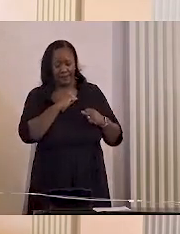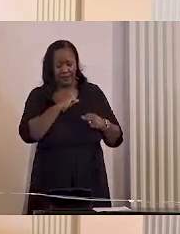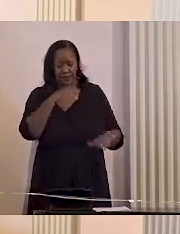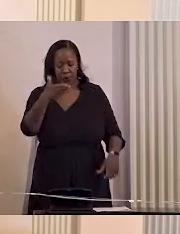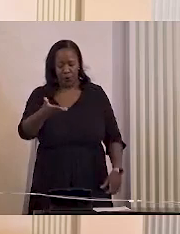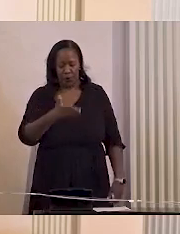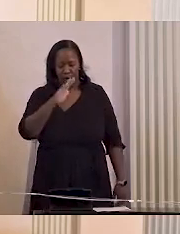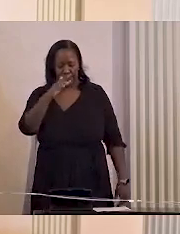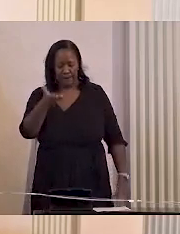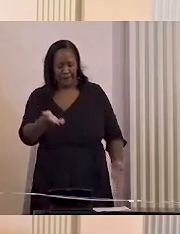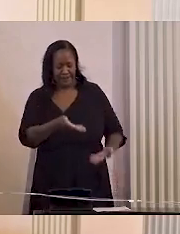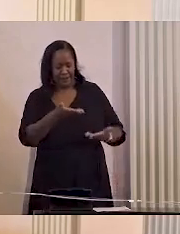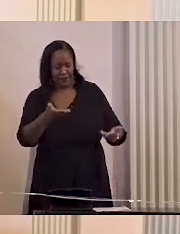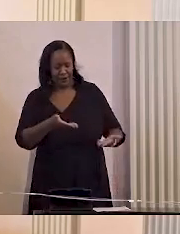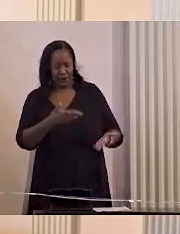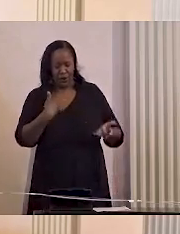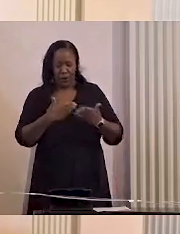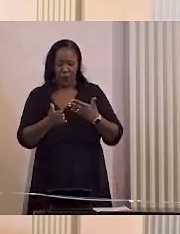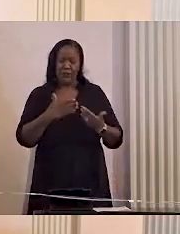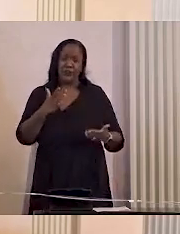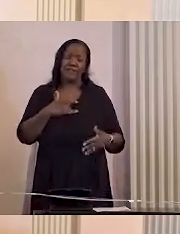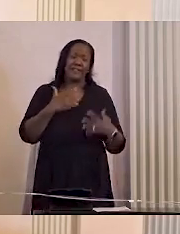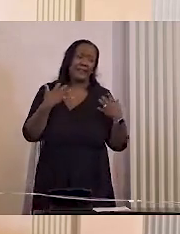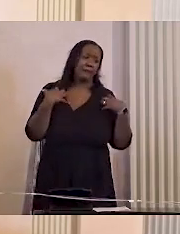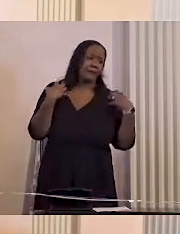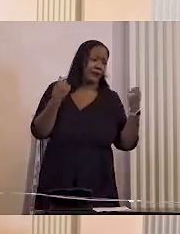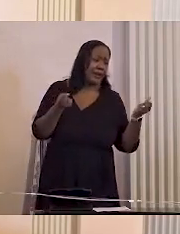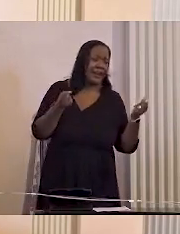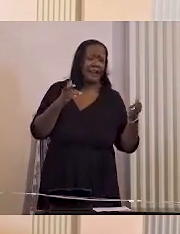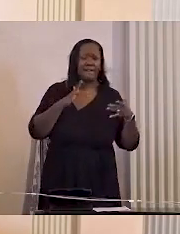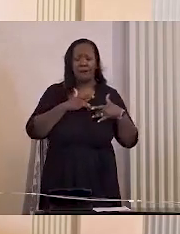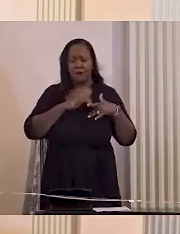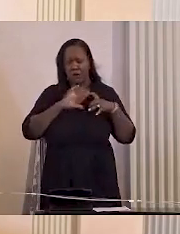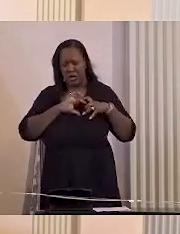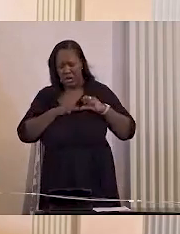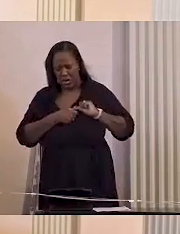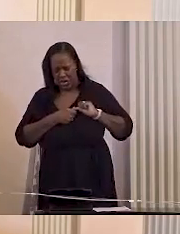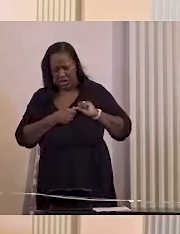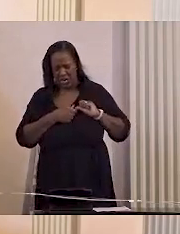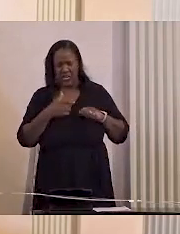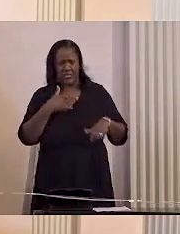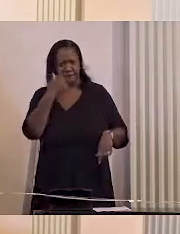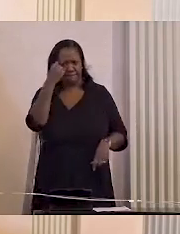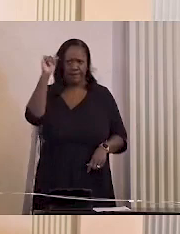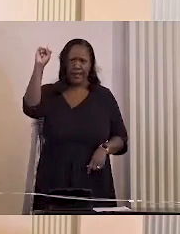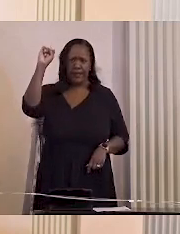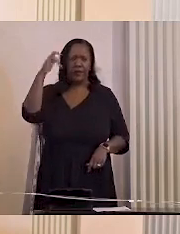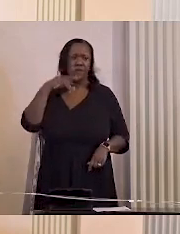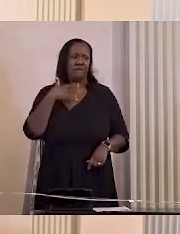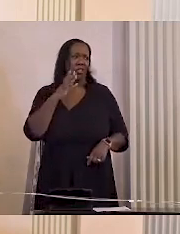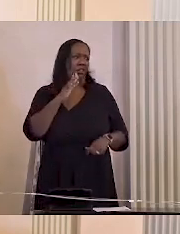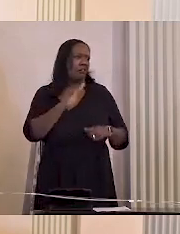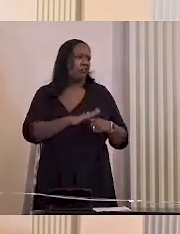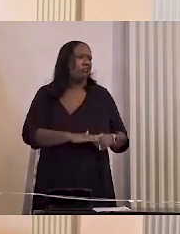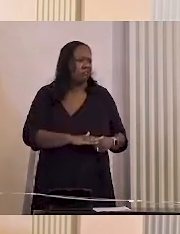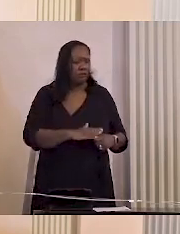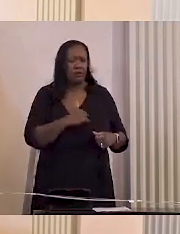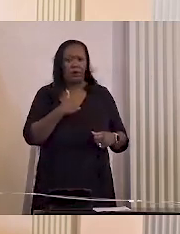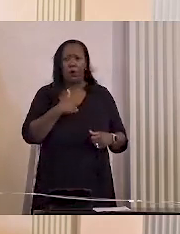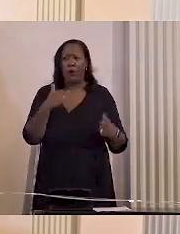here. Whether you are feeling brave or brokenhearted, defiant or defeated, fearsome or